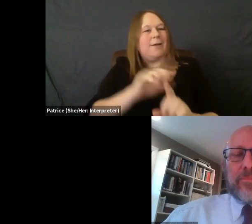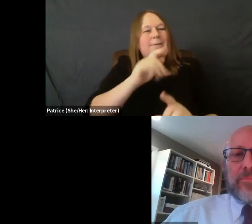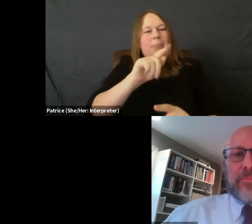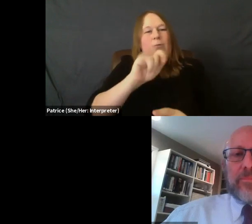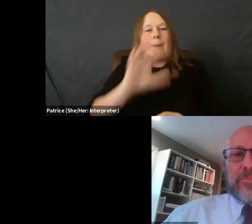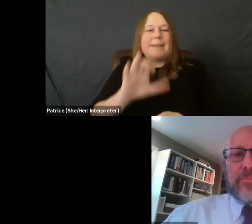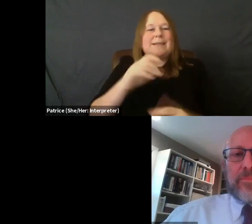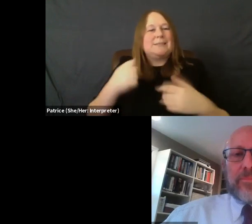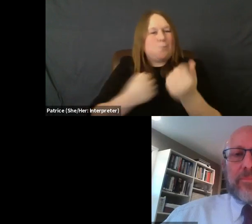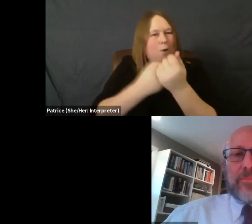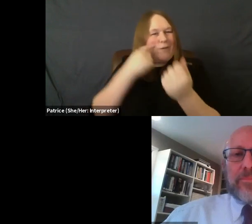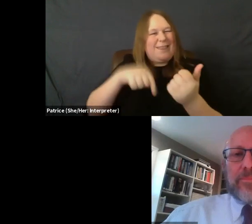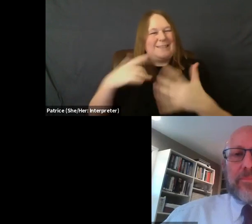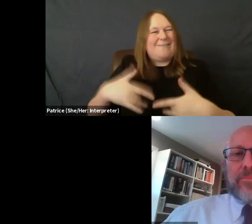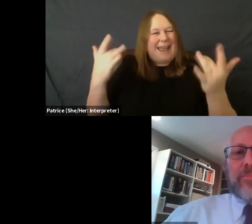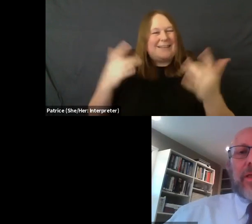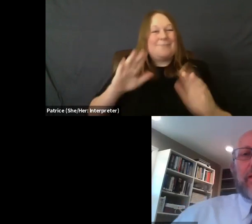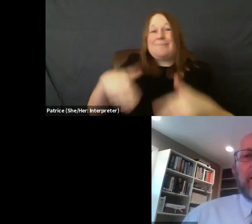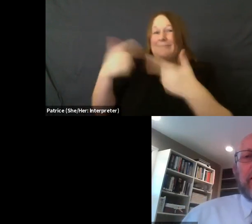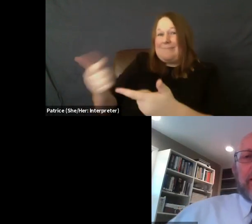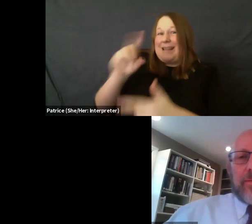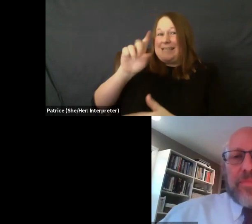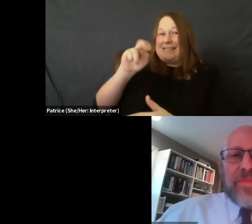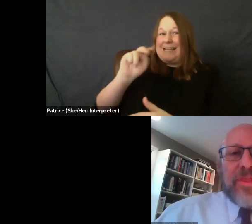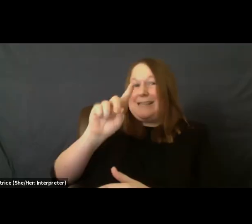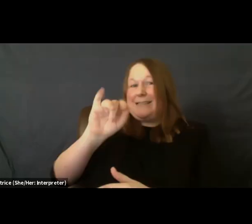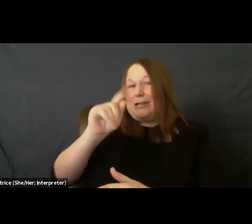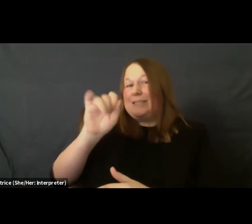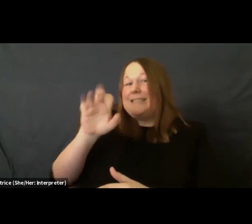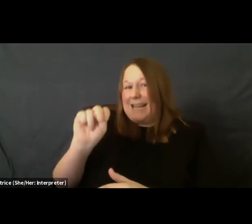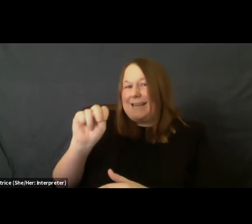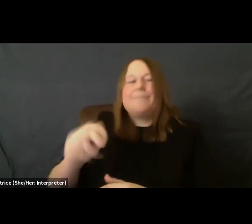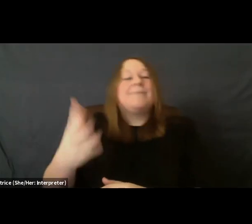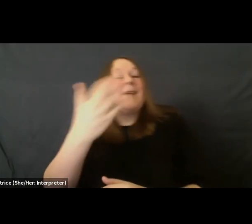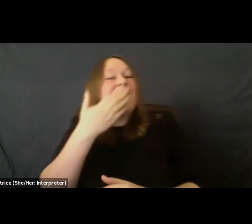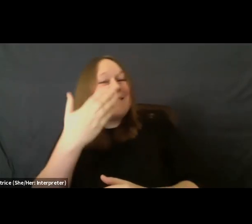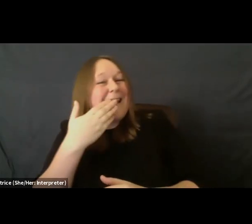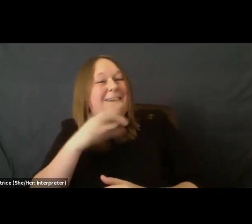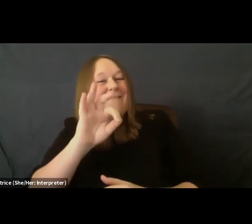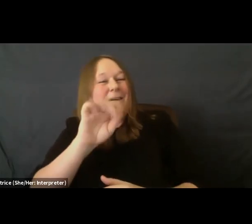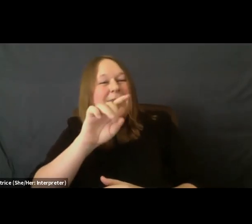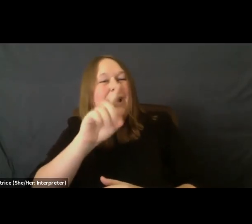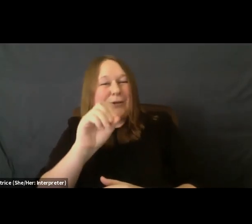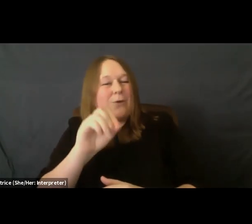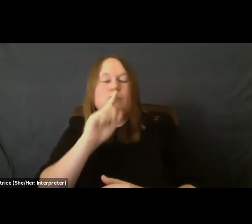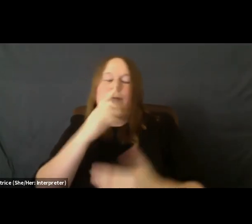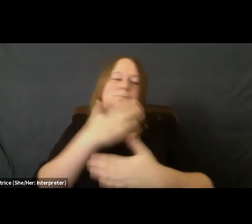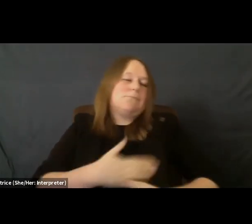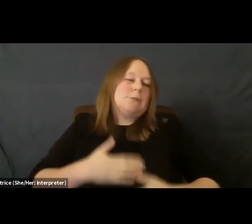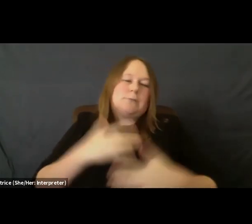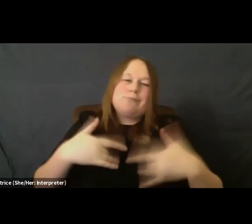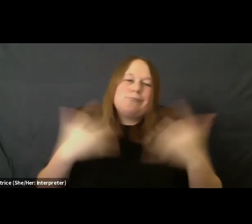of this event. Dean Dinnerstein. Thank you, Fernando. And I'm so pleased to be able to